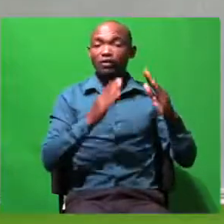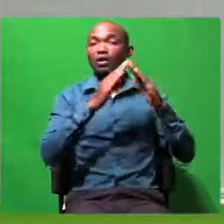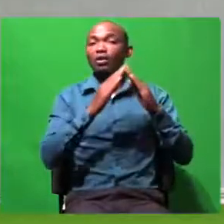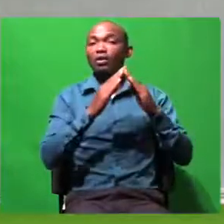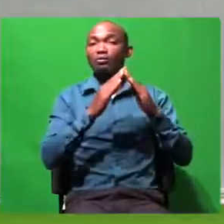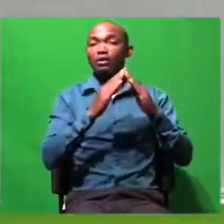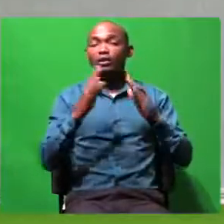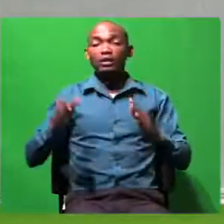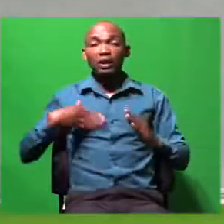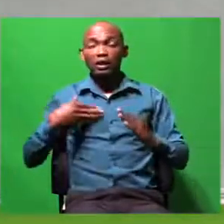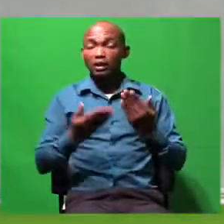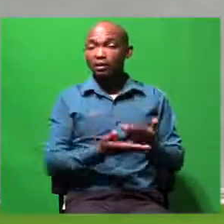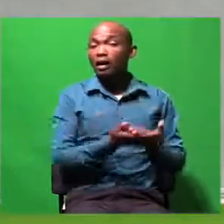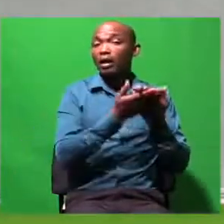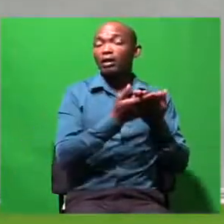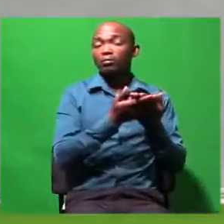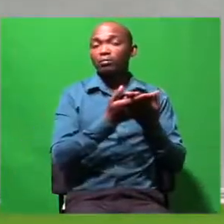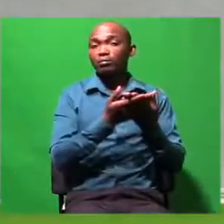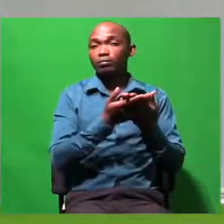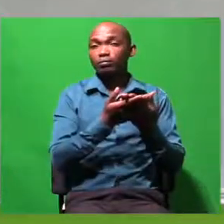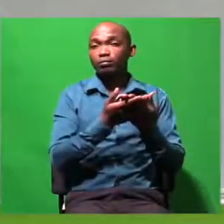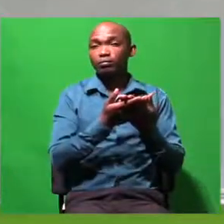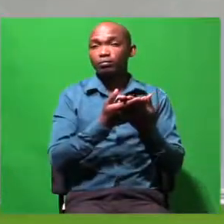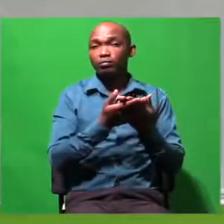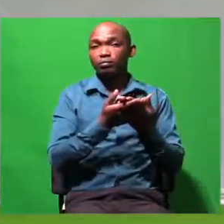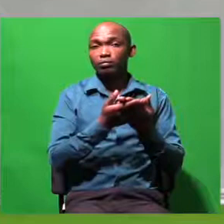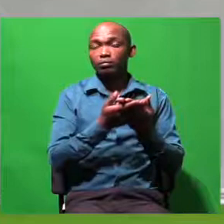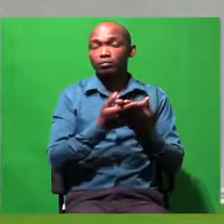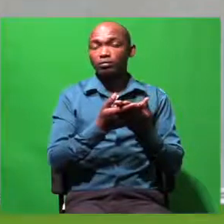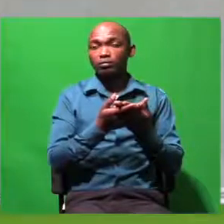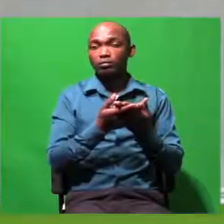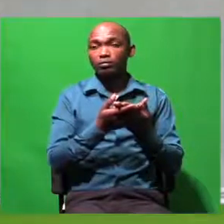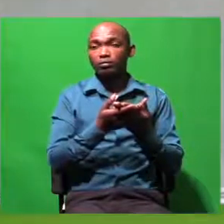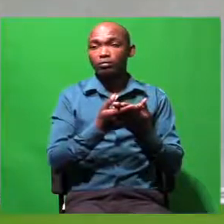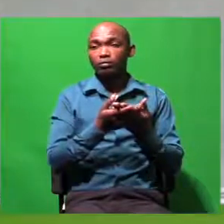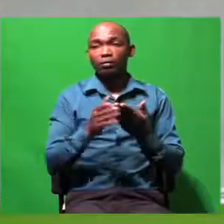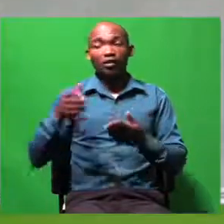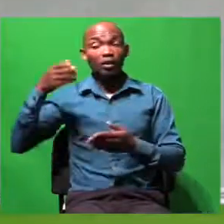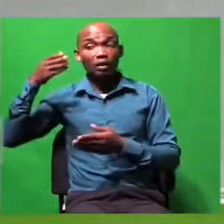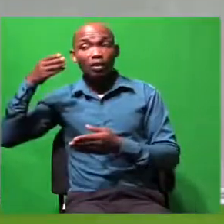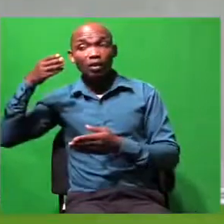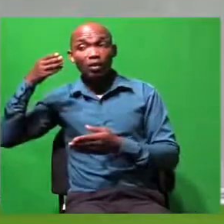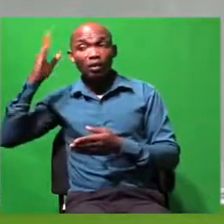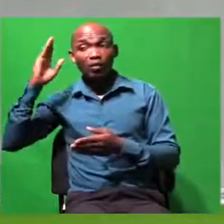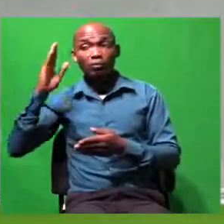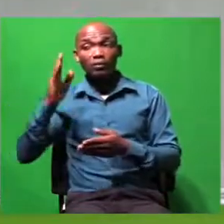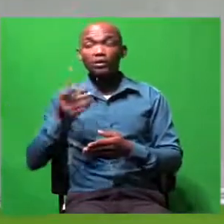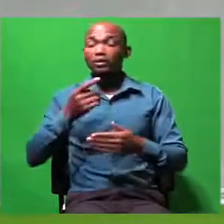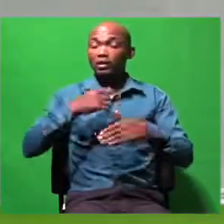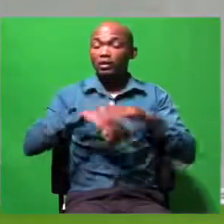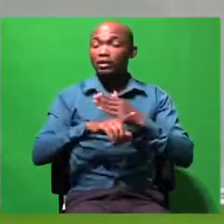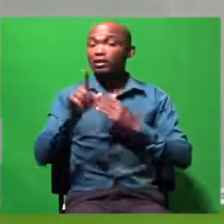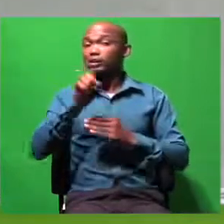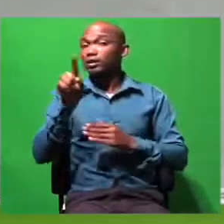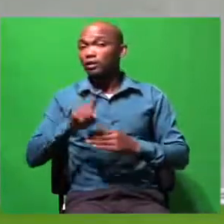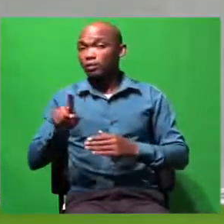lot of things. Therefore, they need special care. Our government, mainland, in Zanzibar